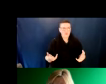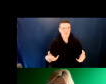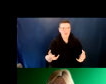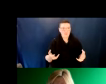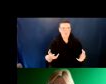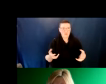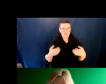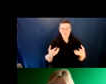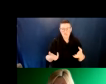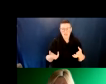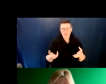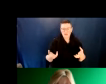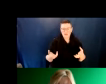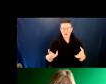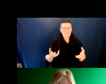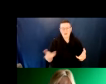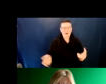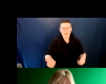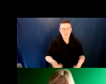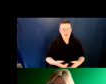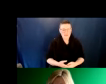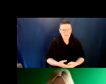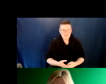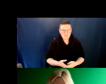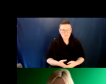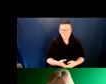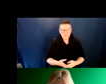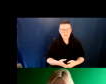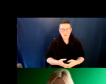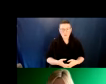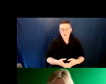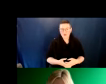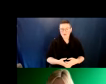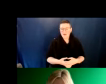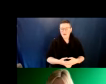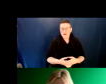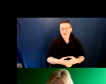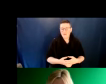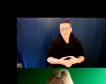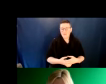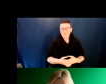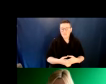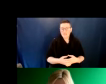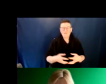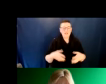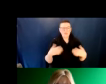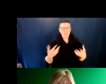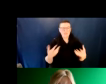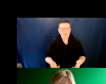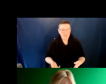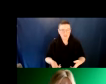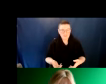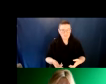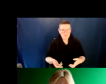if you have an expression like, I'm not falling for that, or he fell into a